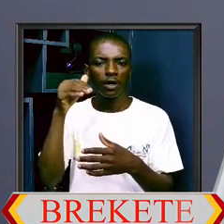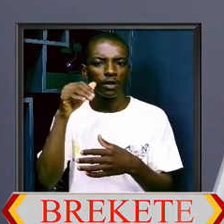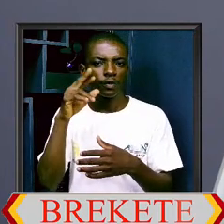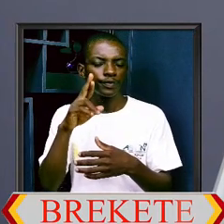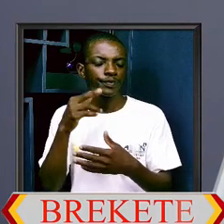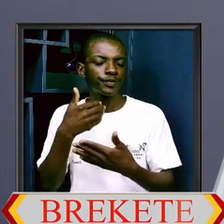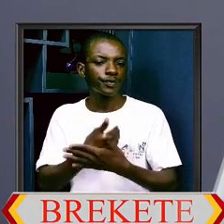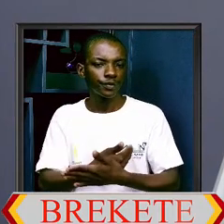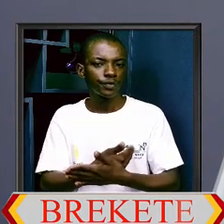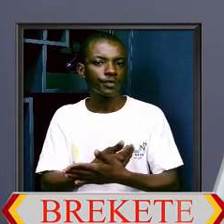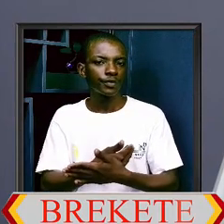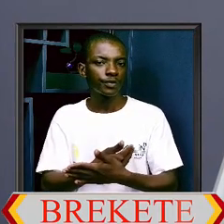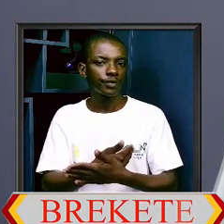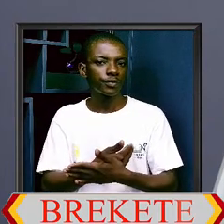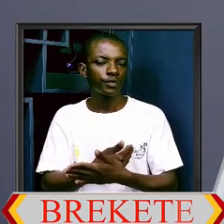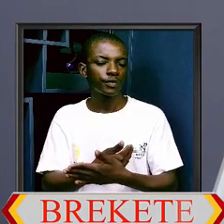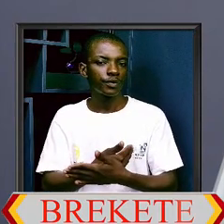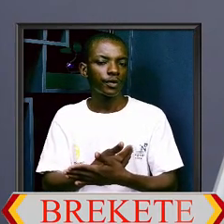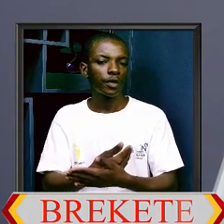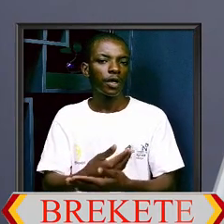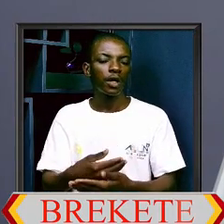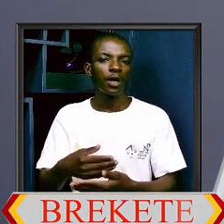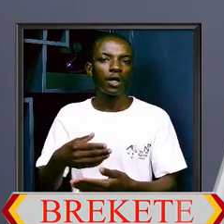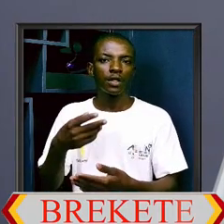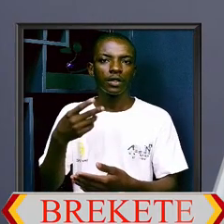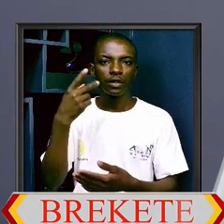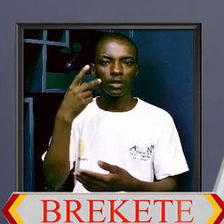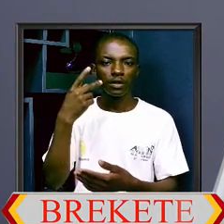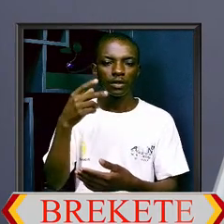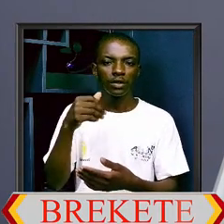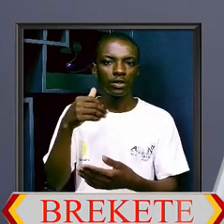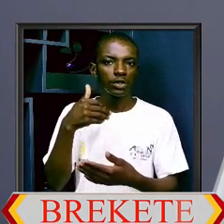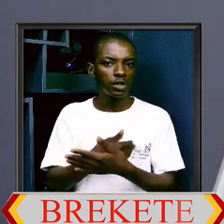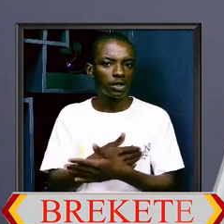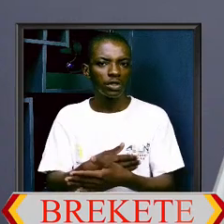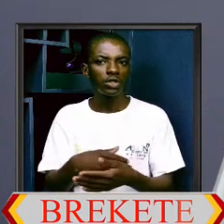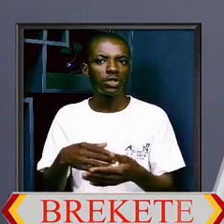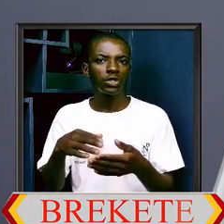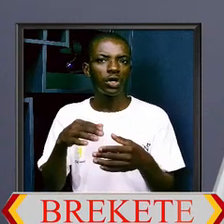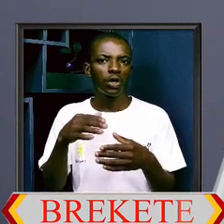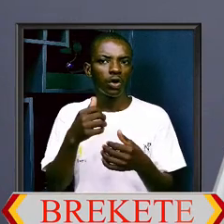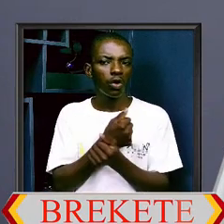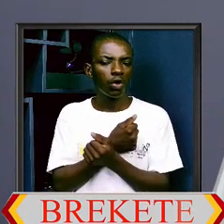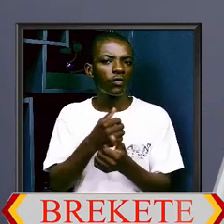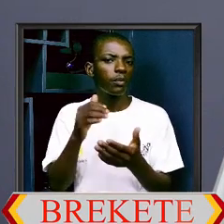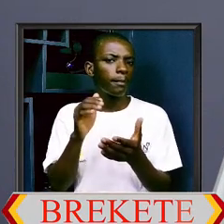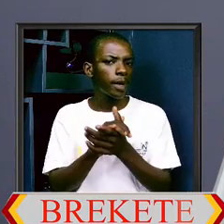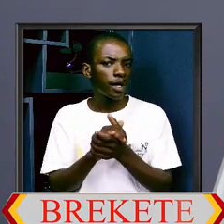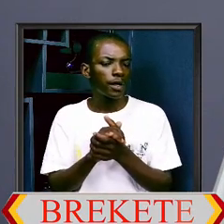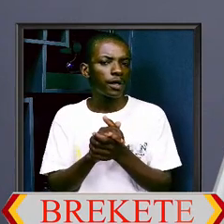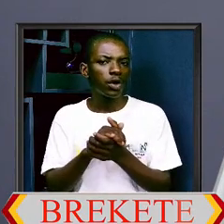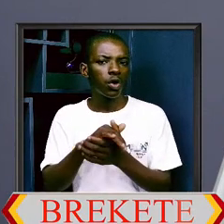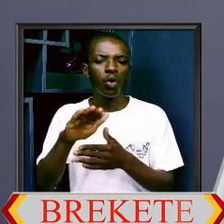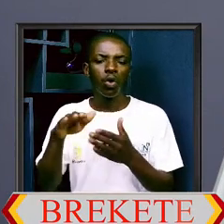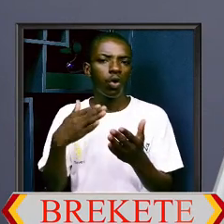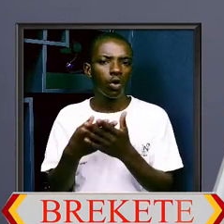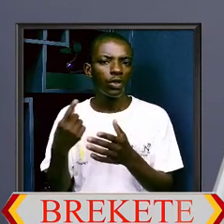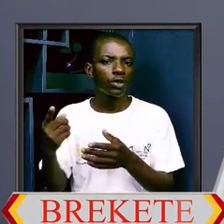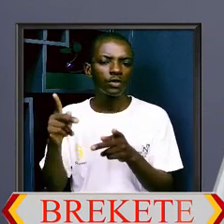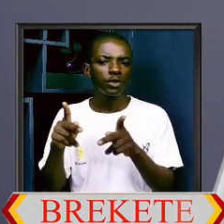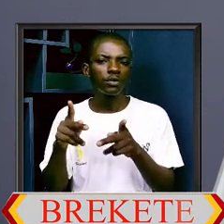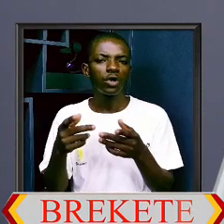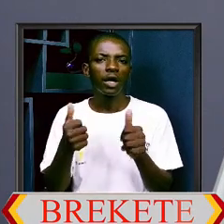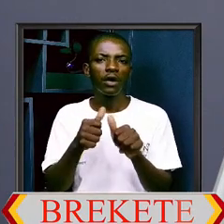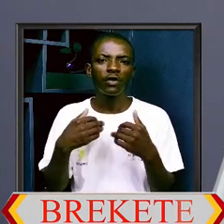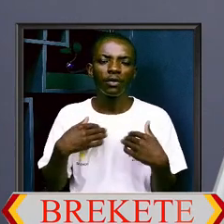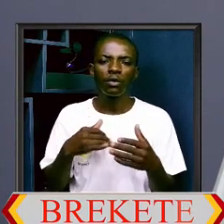child they are pick see how for go they fall in love they do relationship they marry all these people then